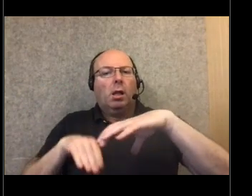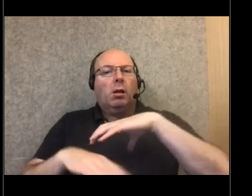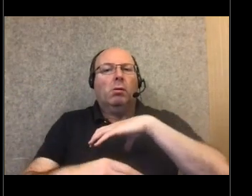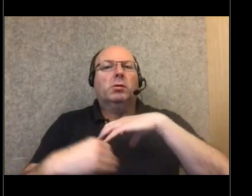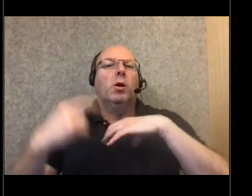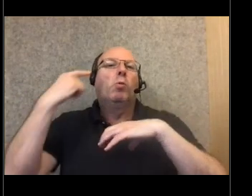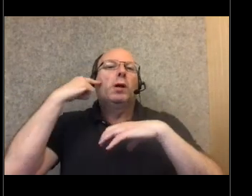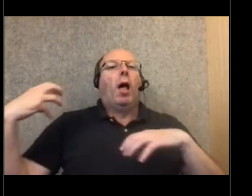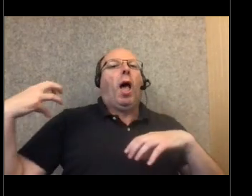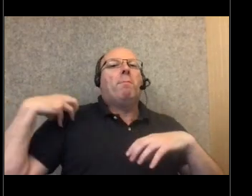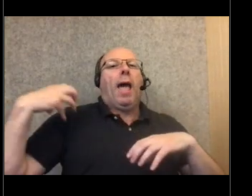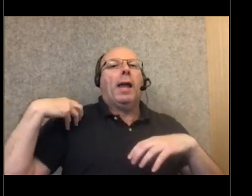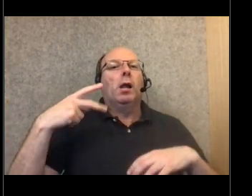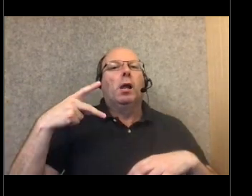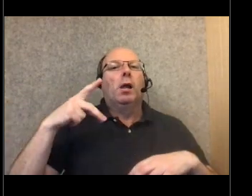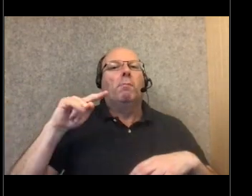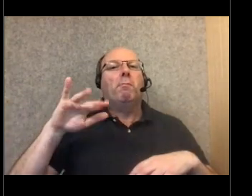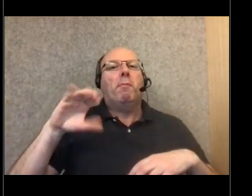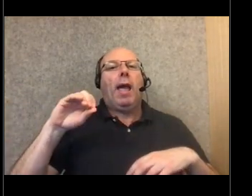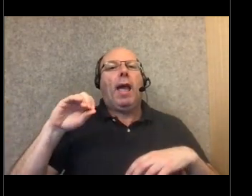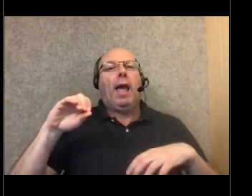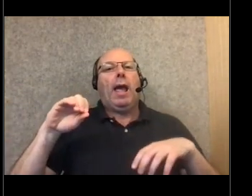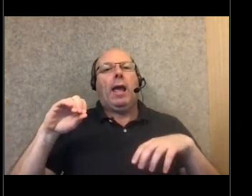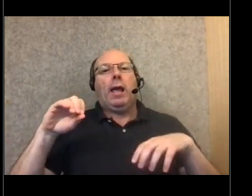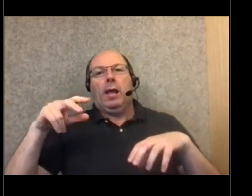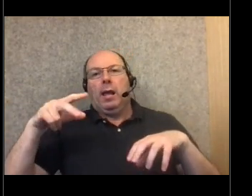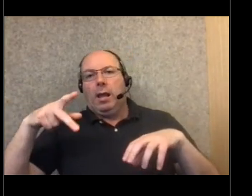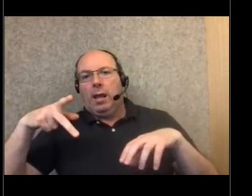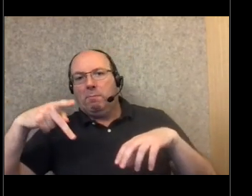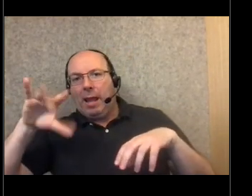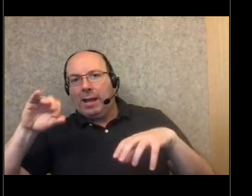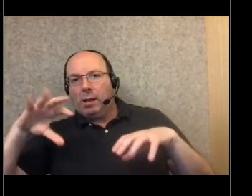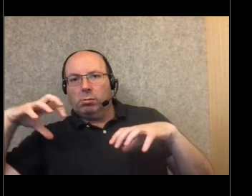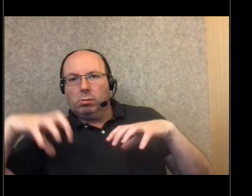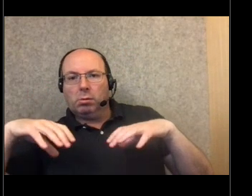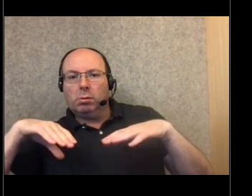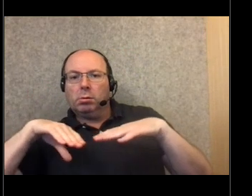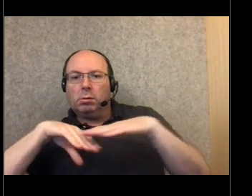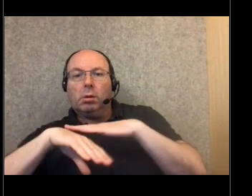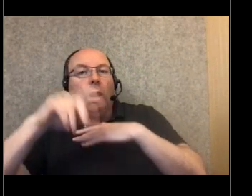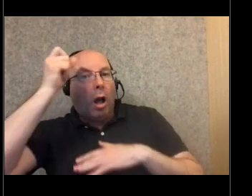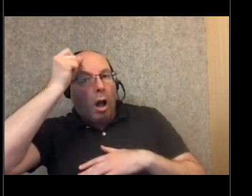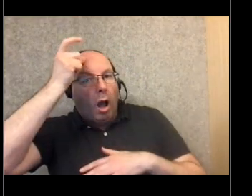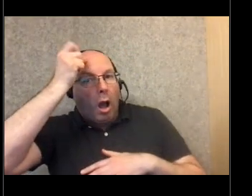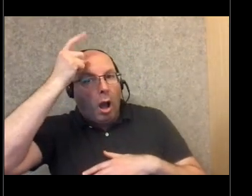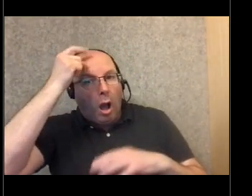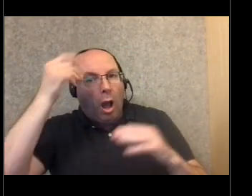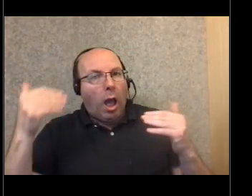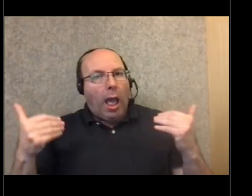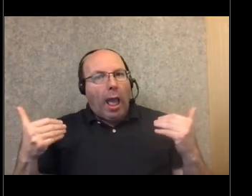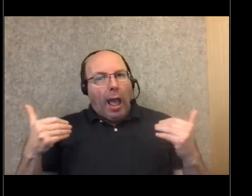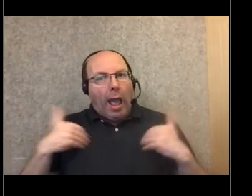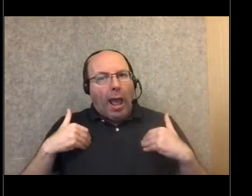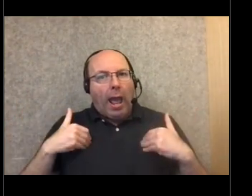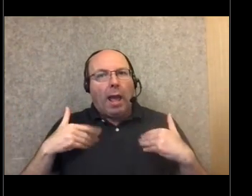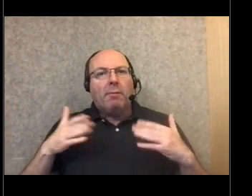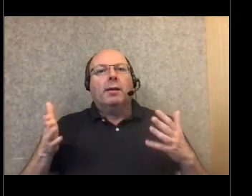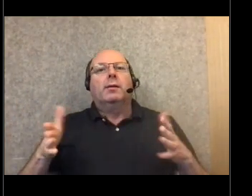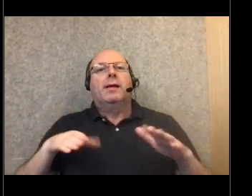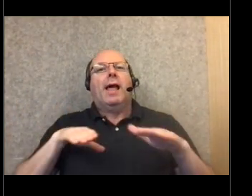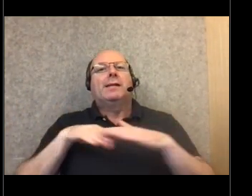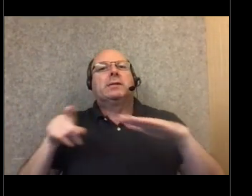entrance is required on an accessible route if there is an accessible route provided to